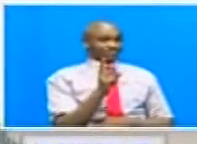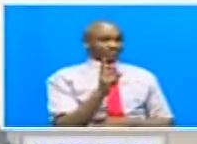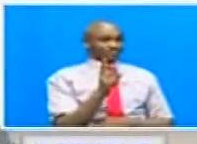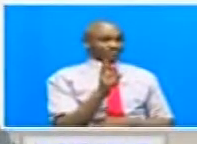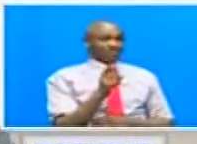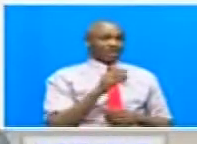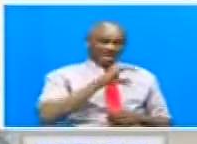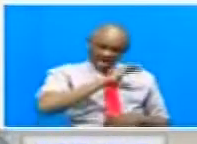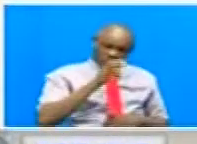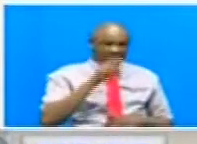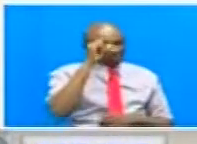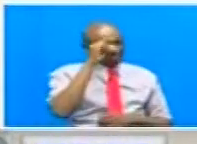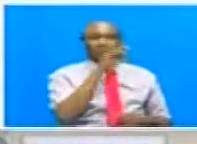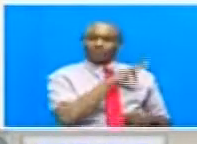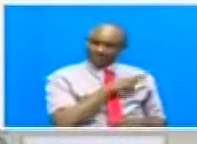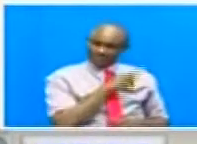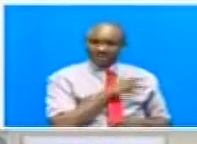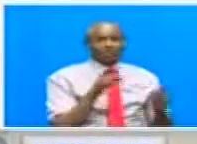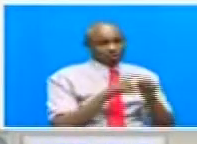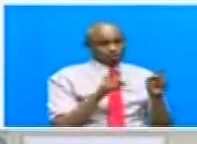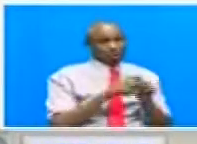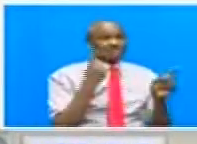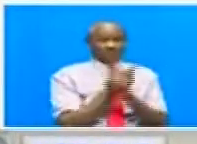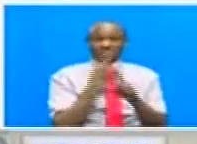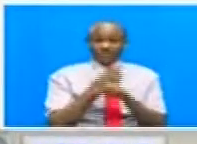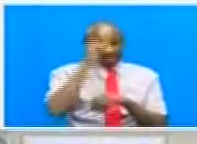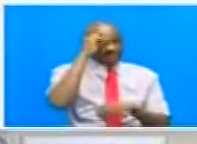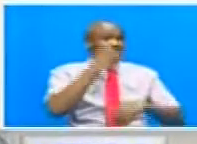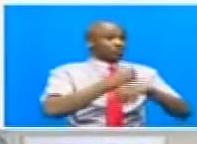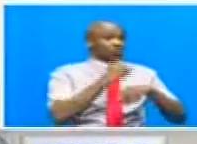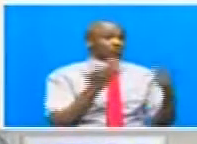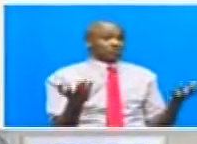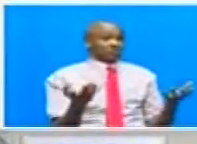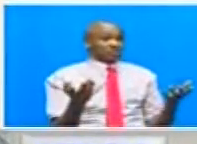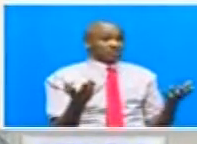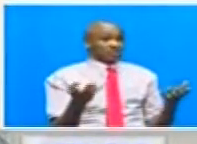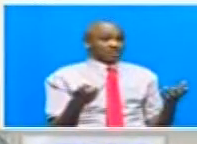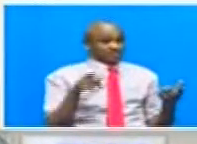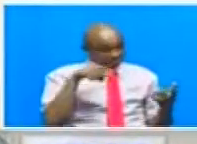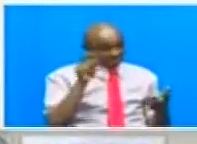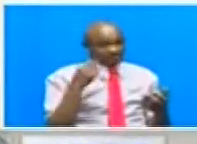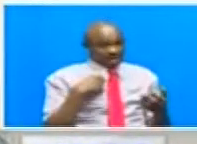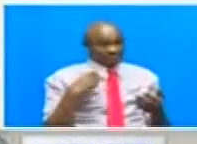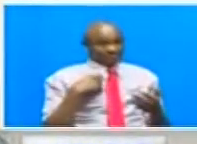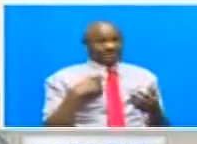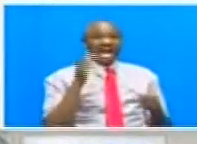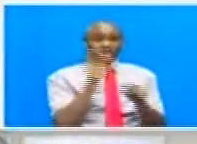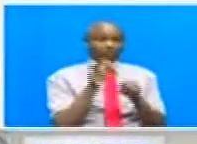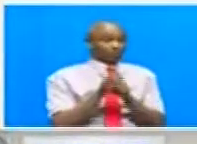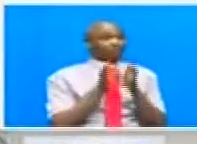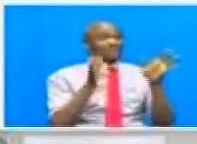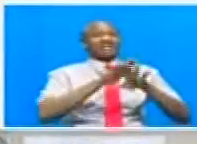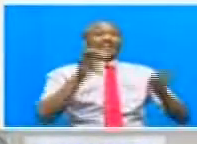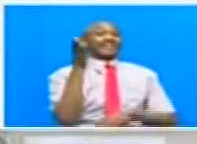and at the same time also on behalf of various government institutions that are holding large tracts of public land in